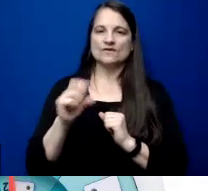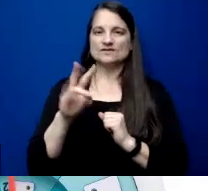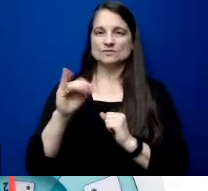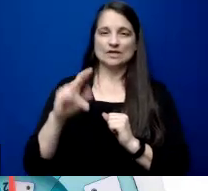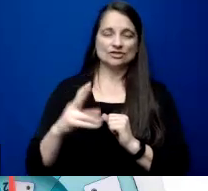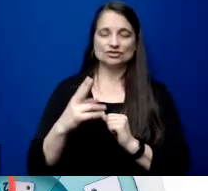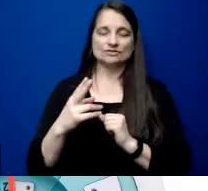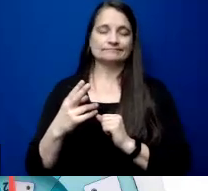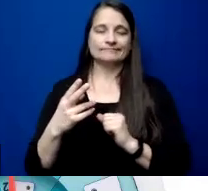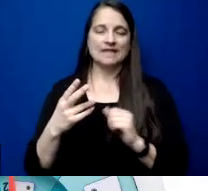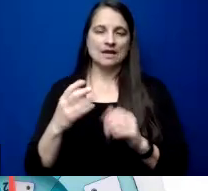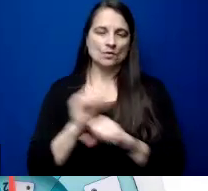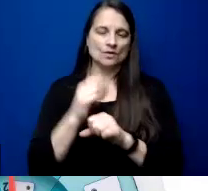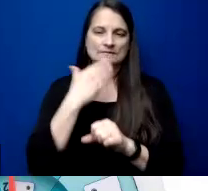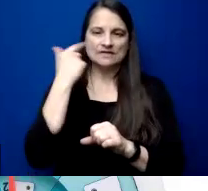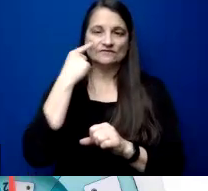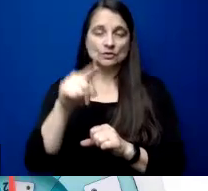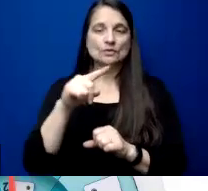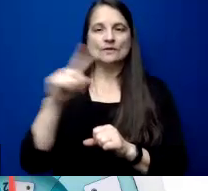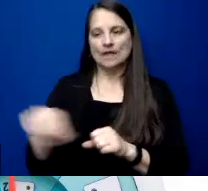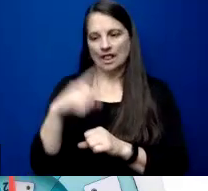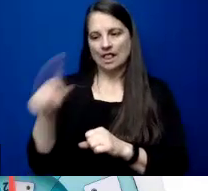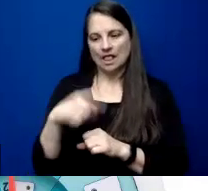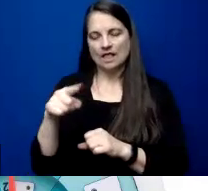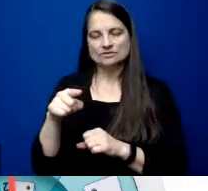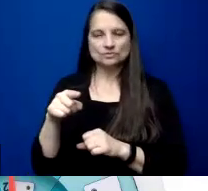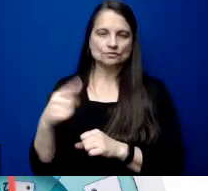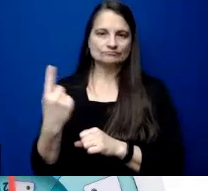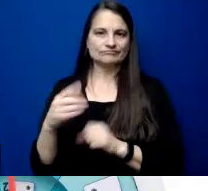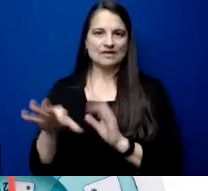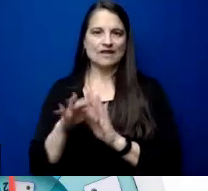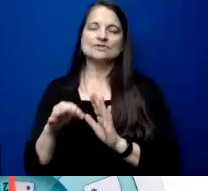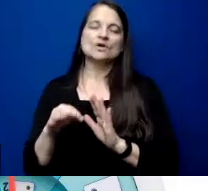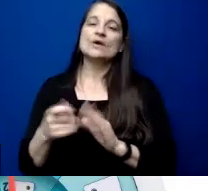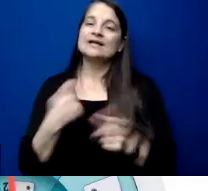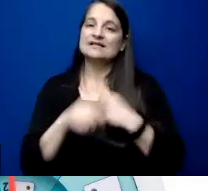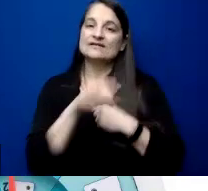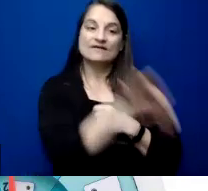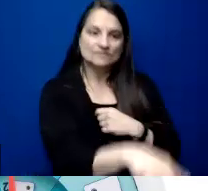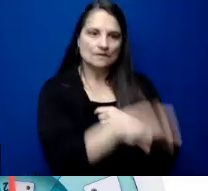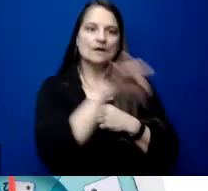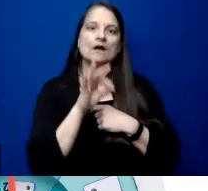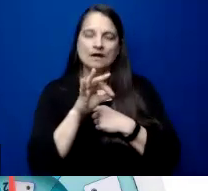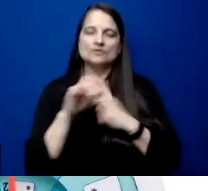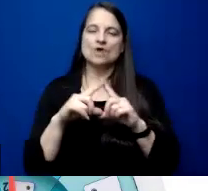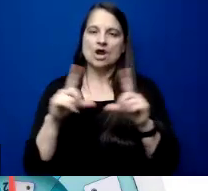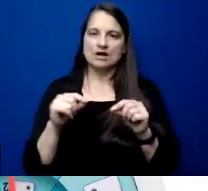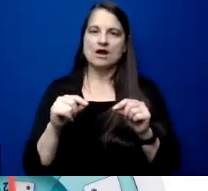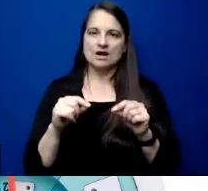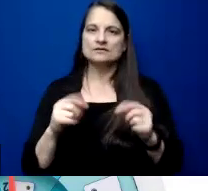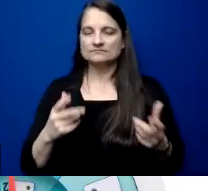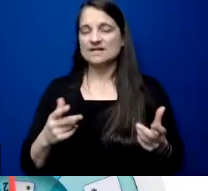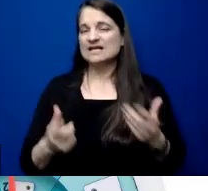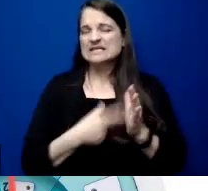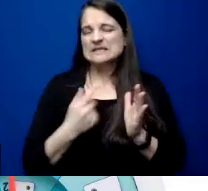you, it can spin to an option. So almost taking the place of drawing a card for that game. Sometimes